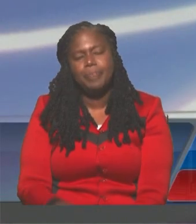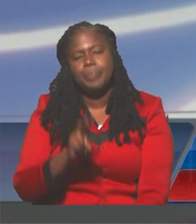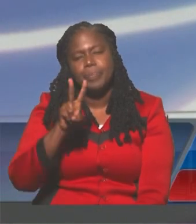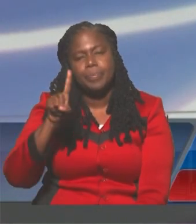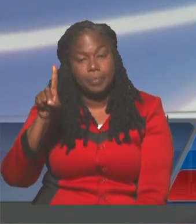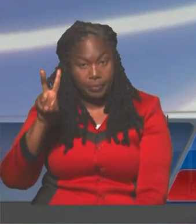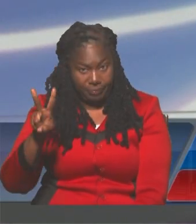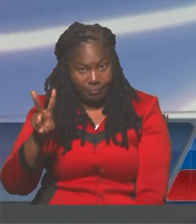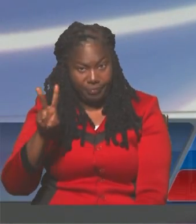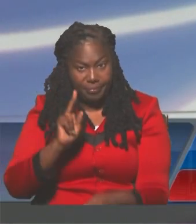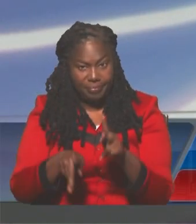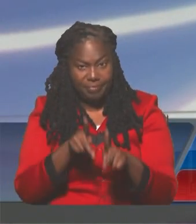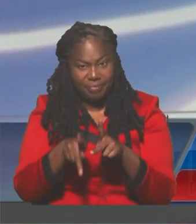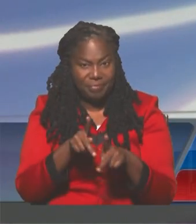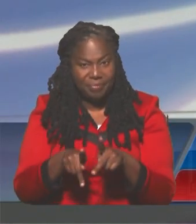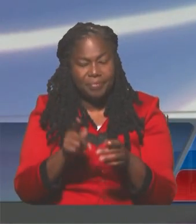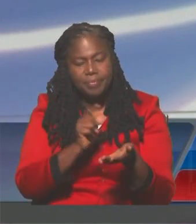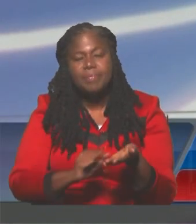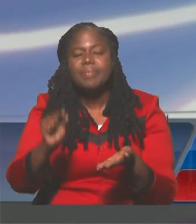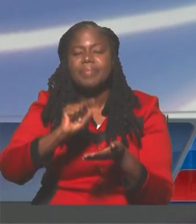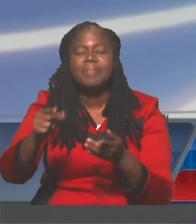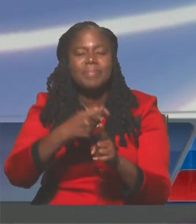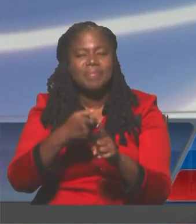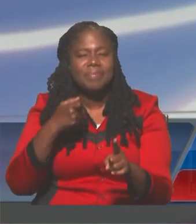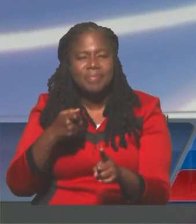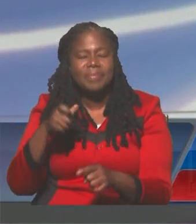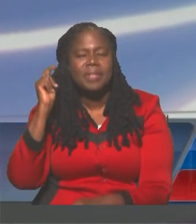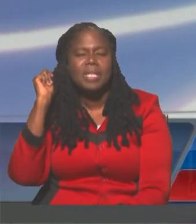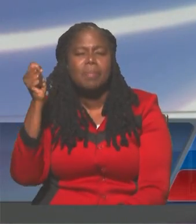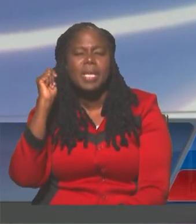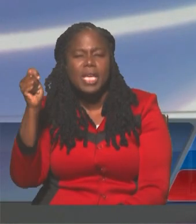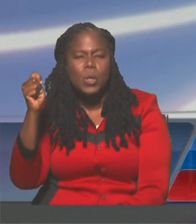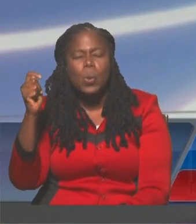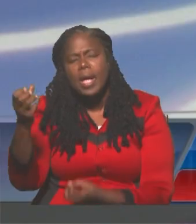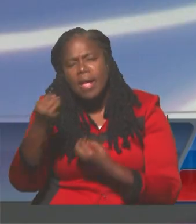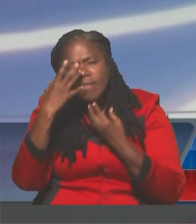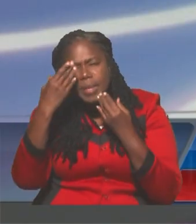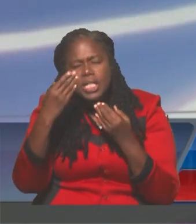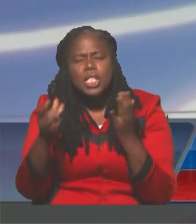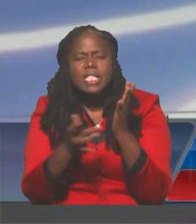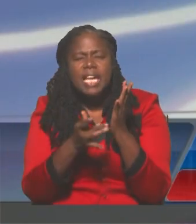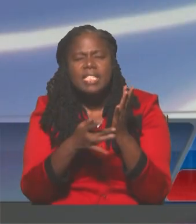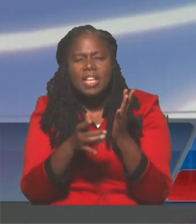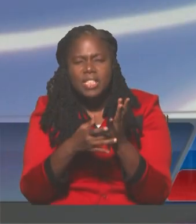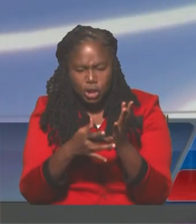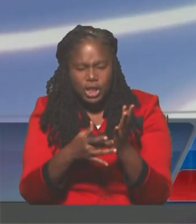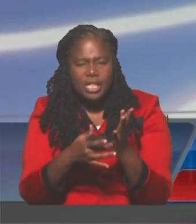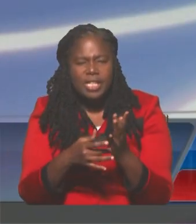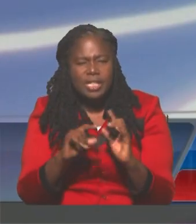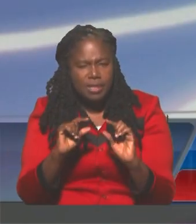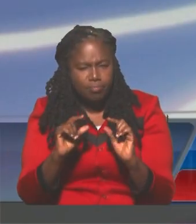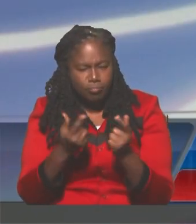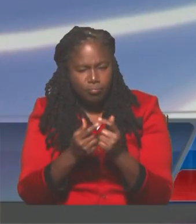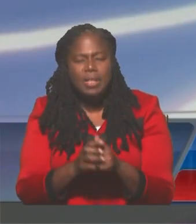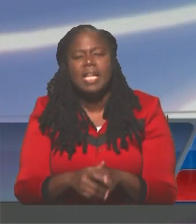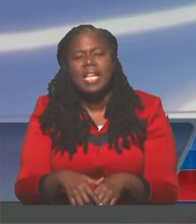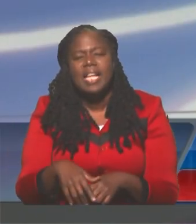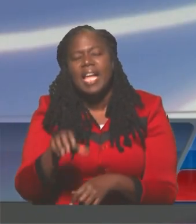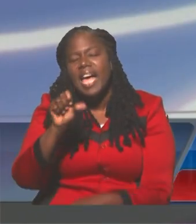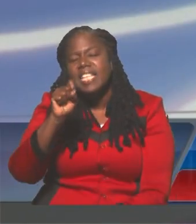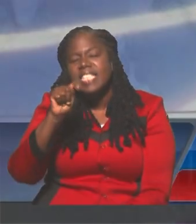212 participants graduated from the Tobago Information Technology Limited's 2025 installation of STEM